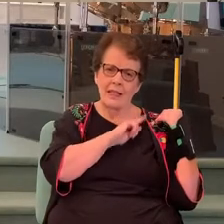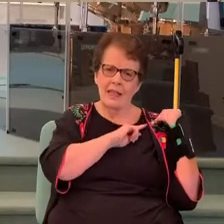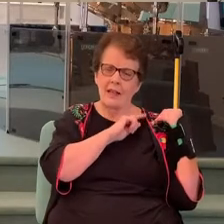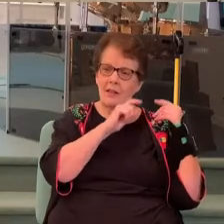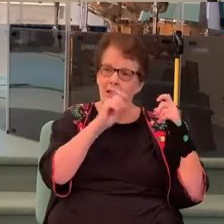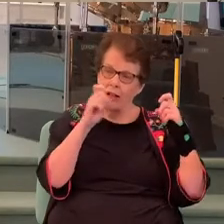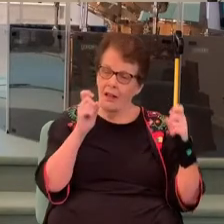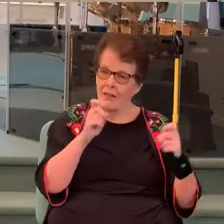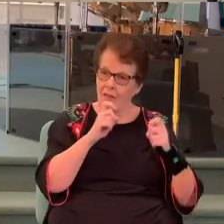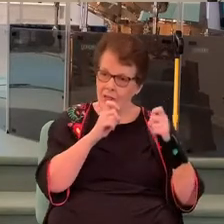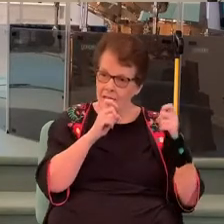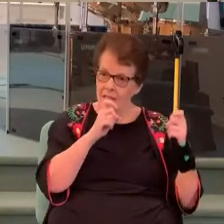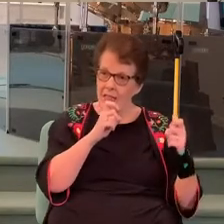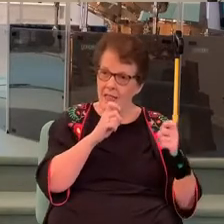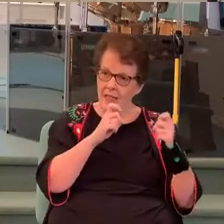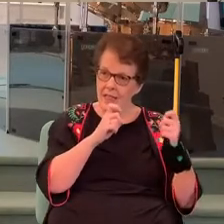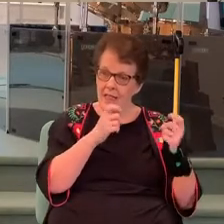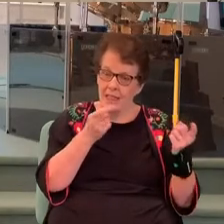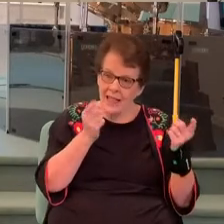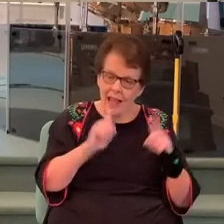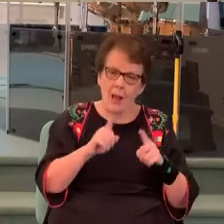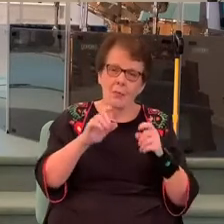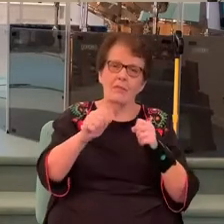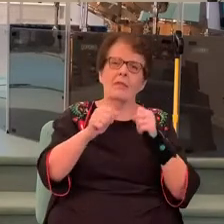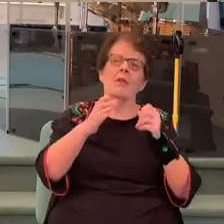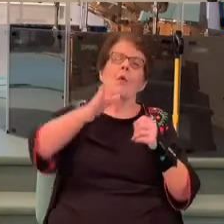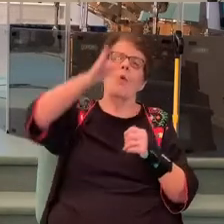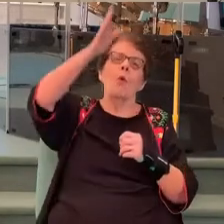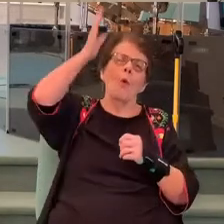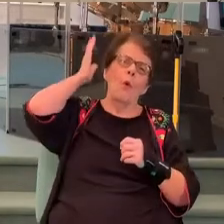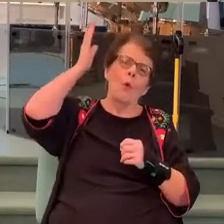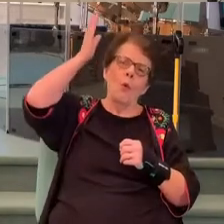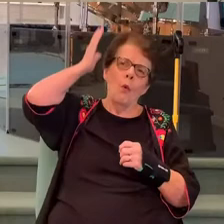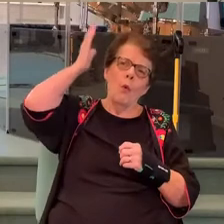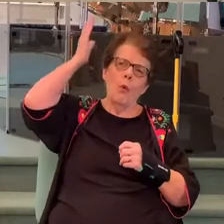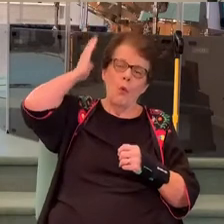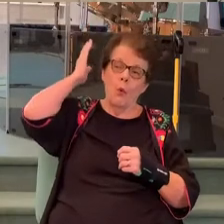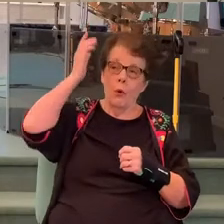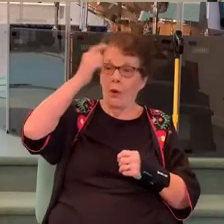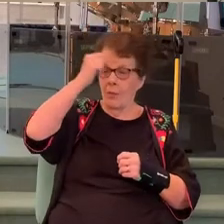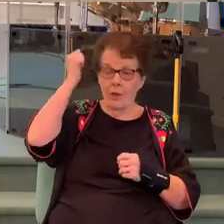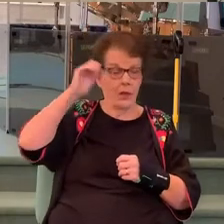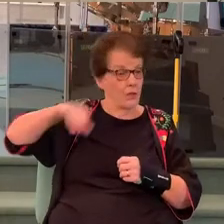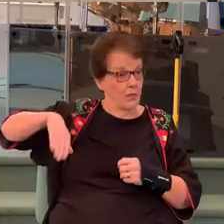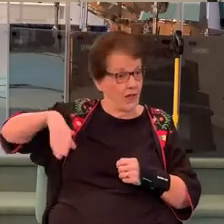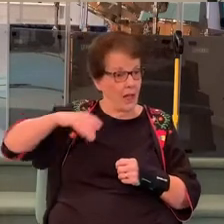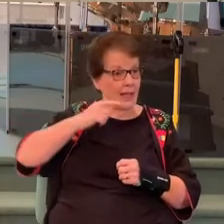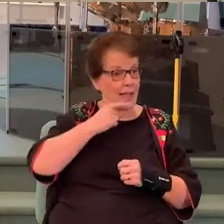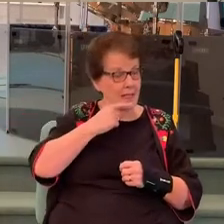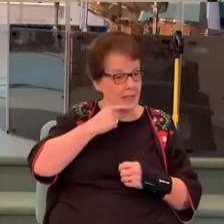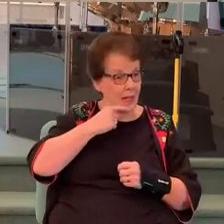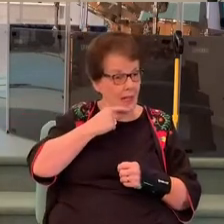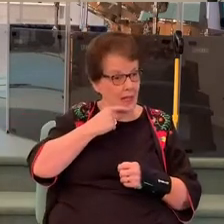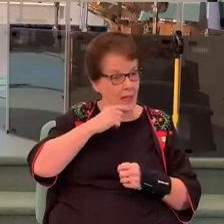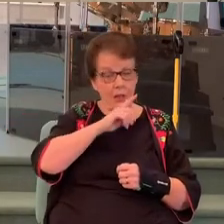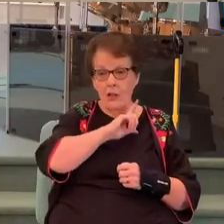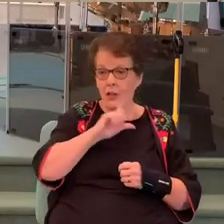because you've not just simply said, God, I did wrong. Will you forgive and restore me?